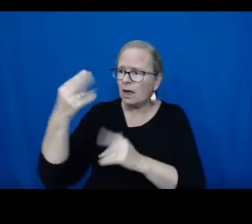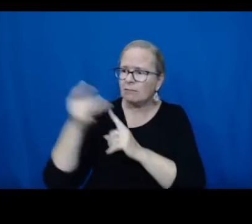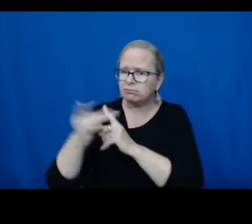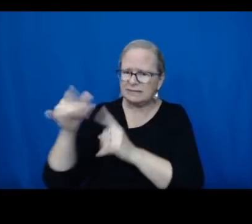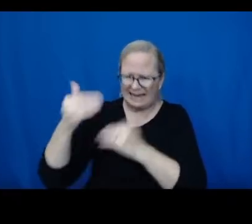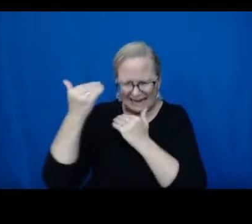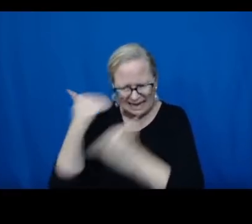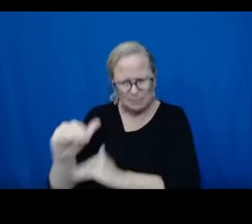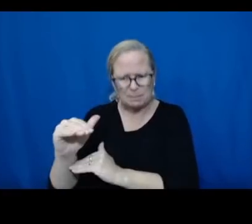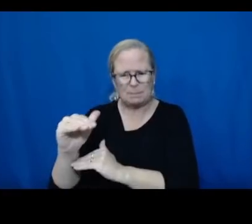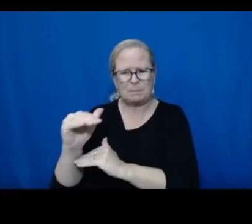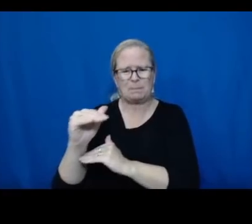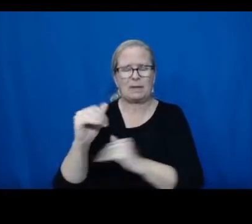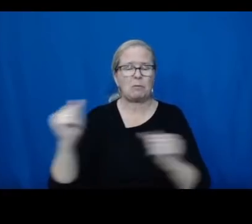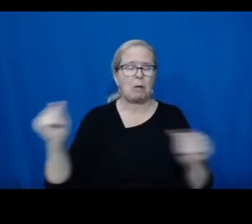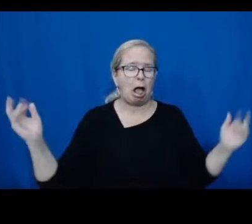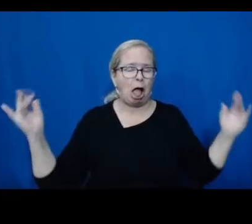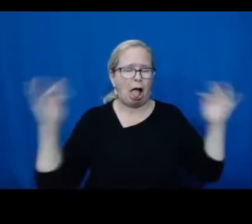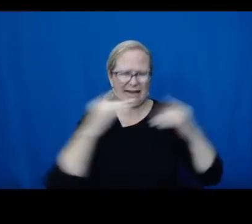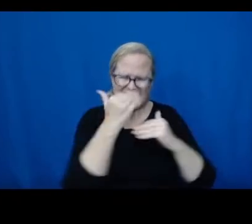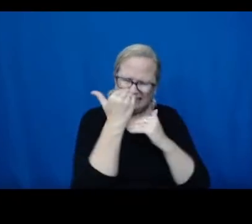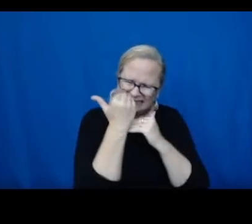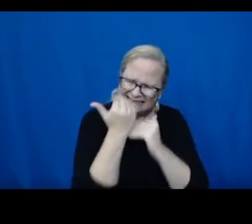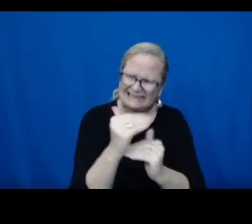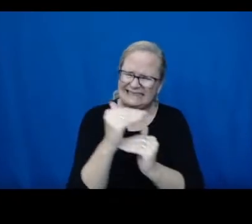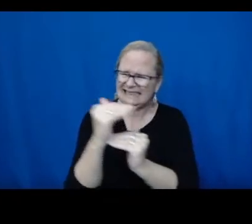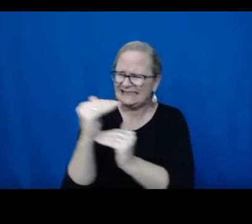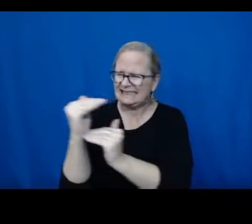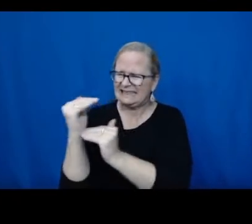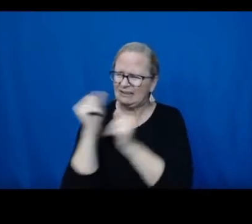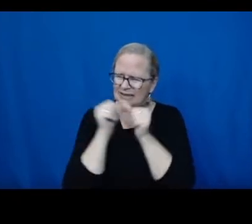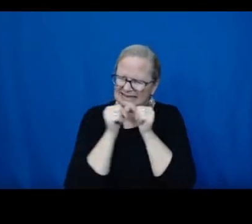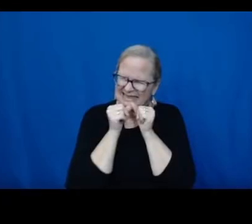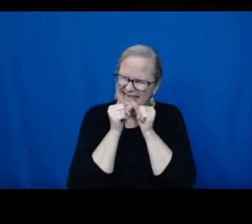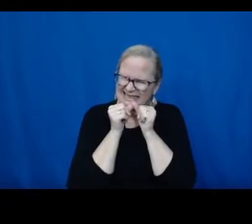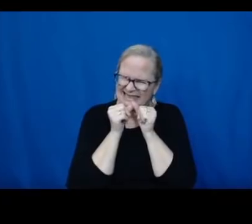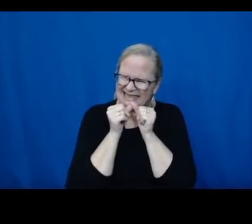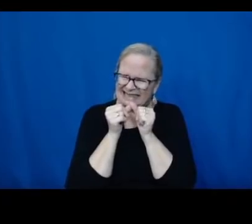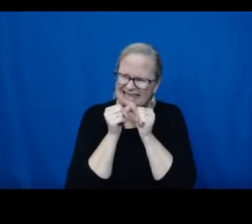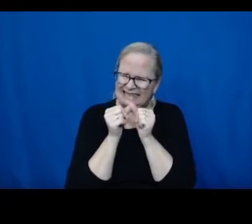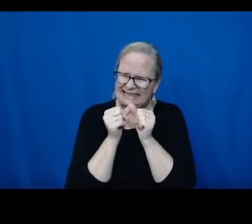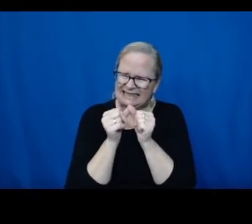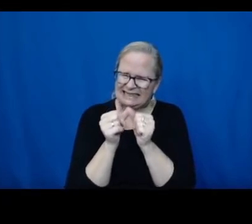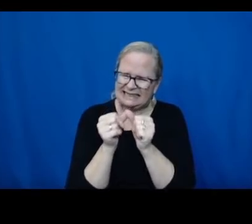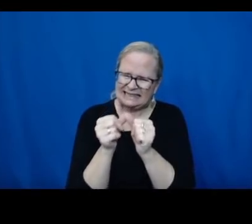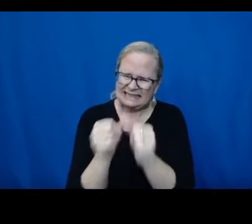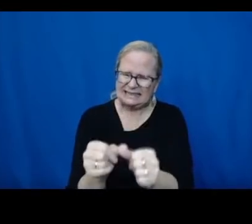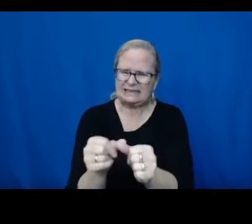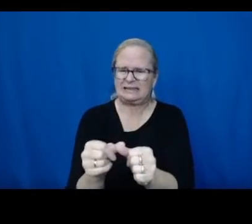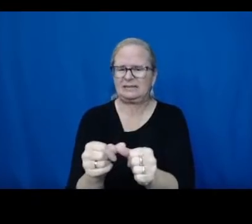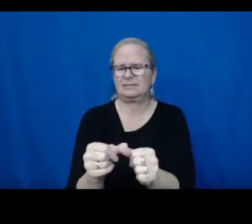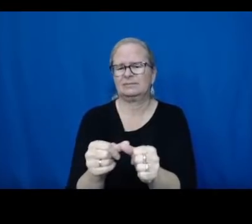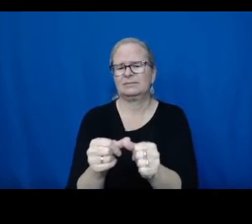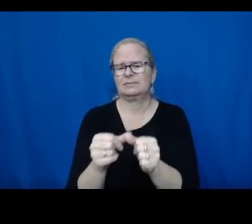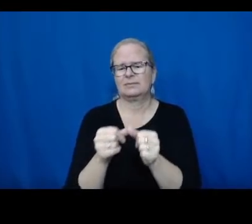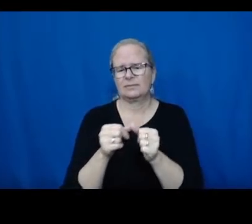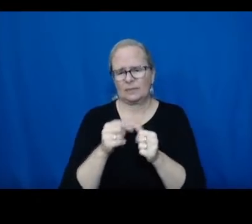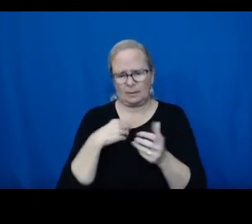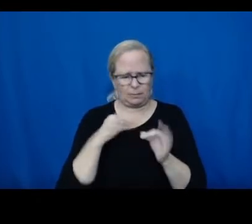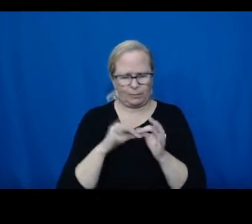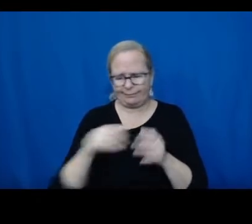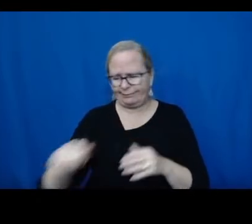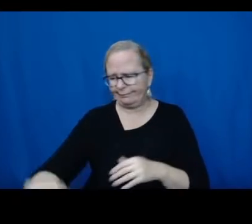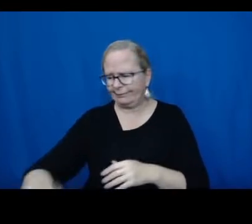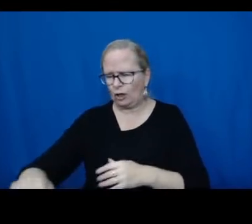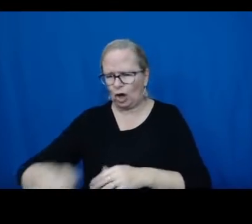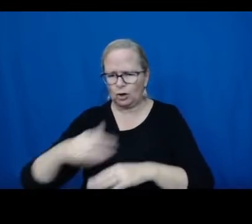something wood-like, until we are in a safer place. That way we don't have to keep going through these